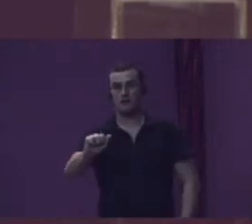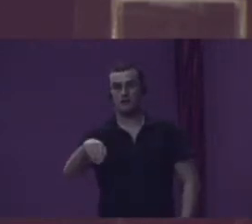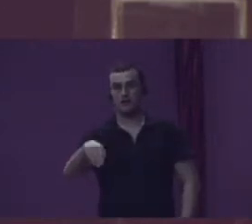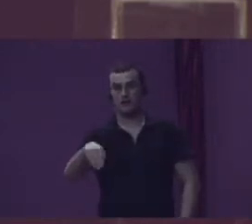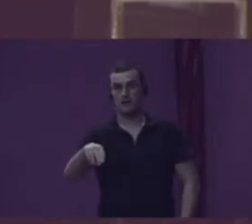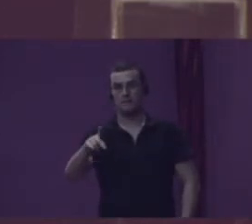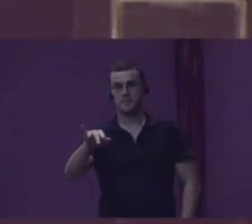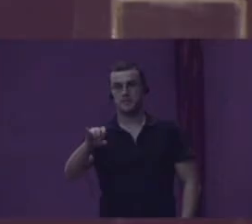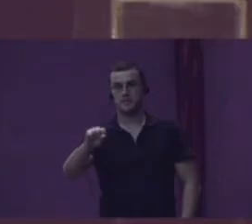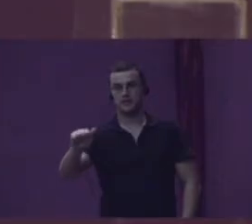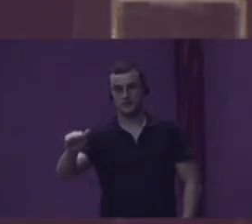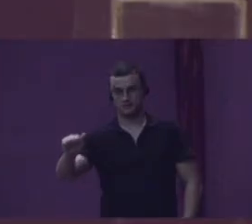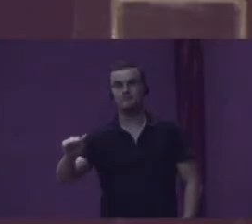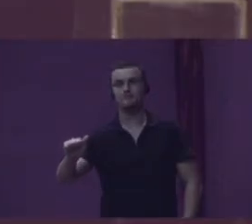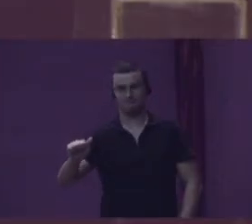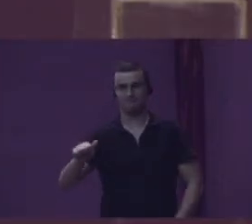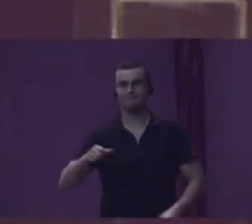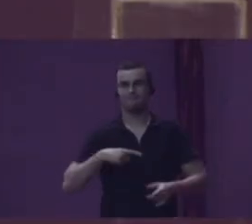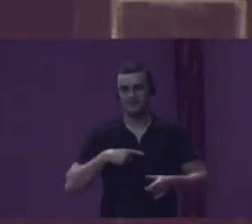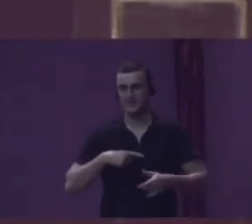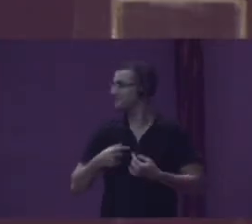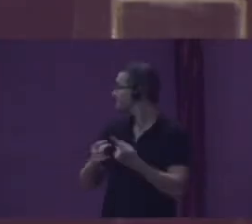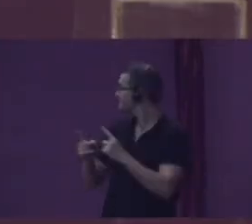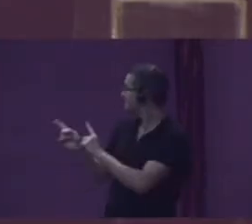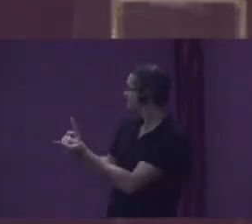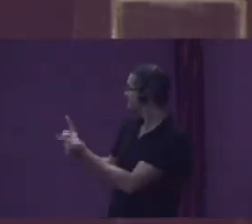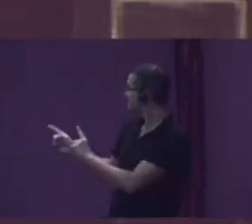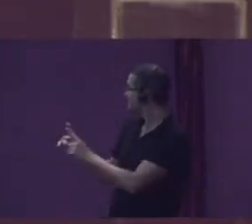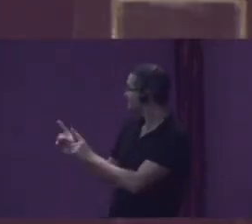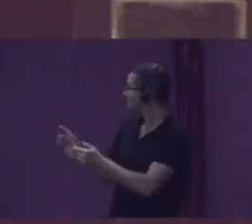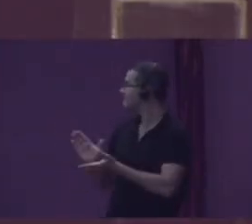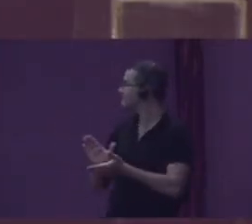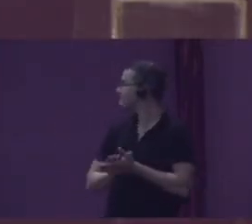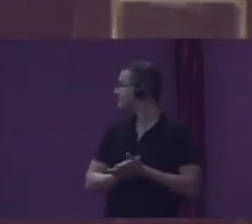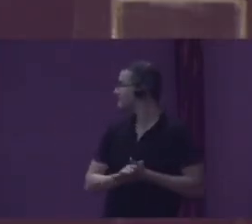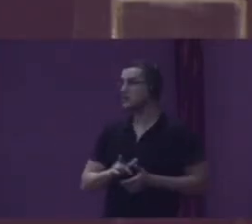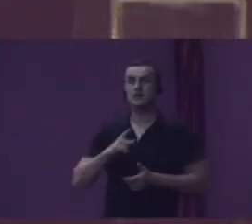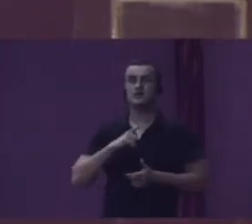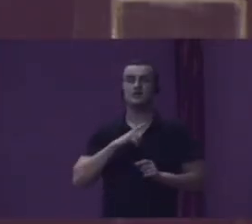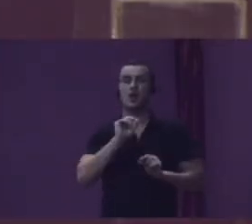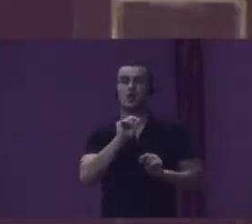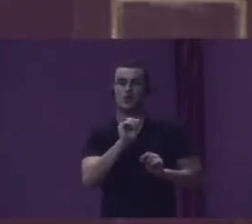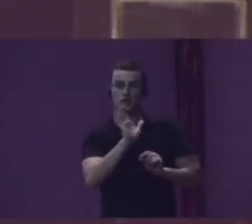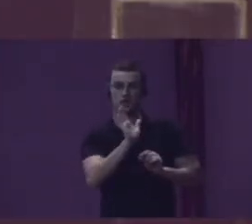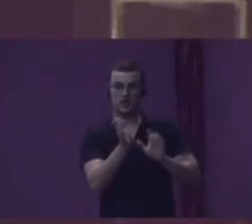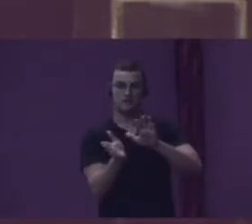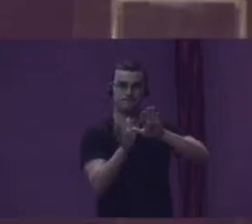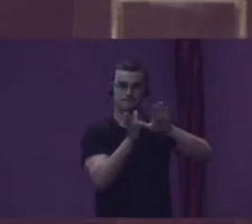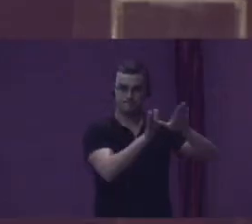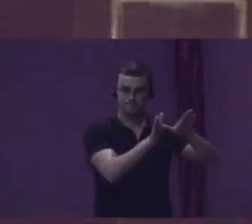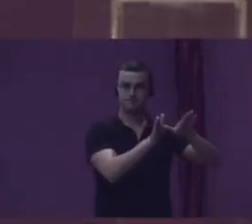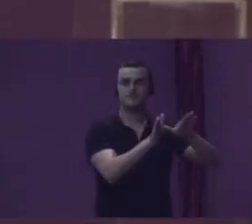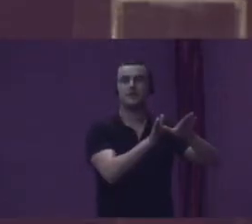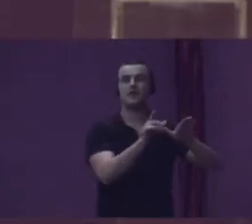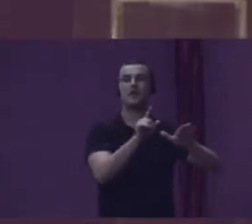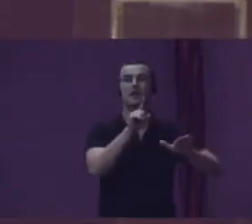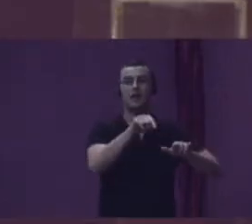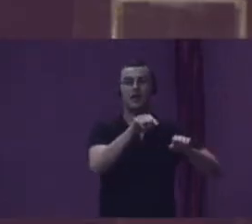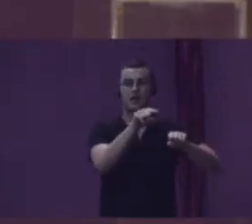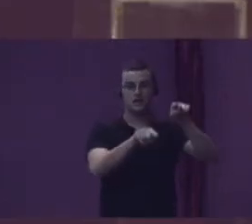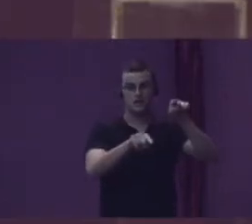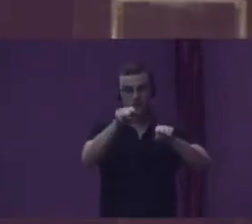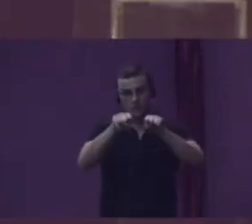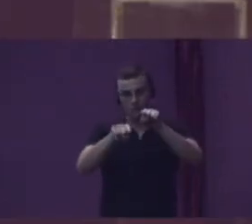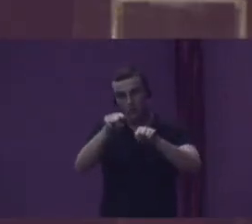the indirect causes, of course, are mostly indicators of the quality of health that these women come into the